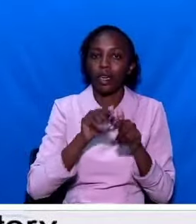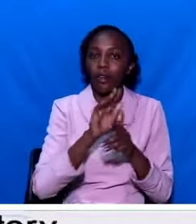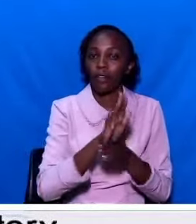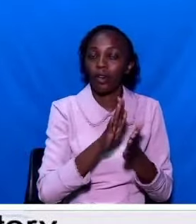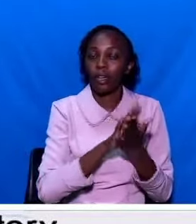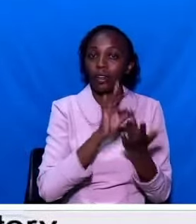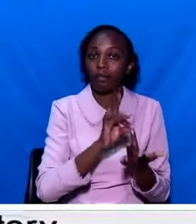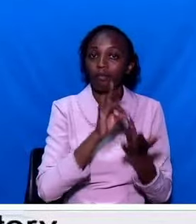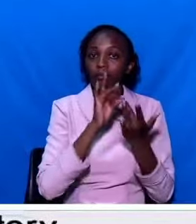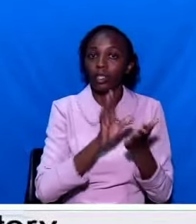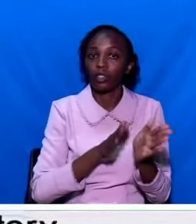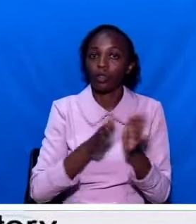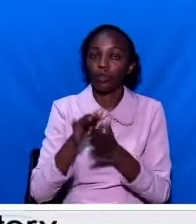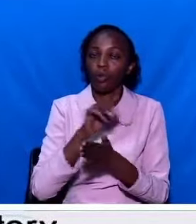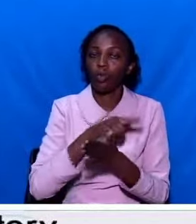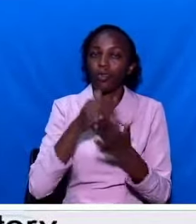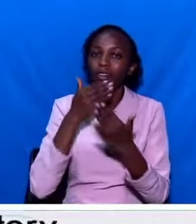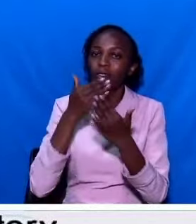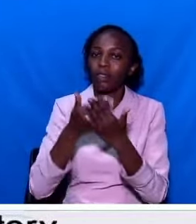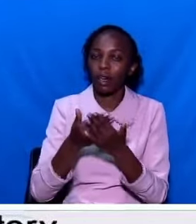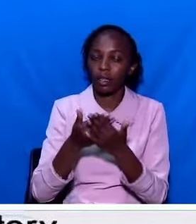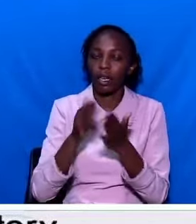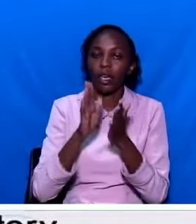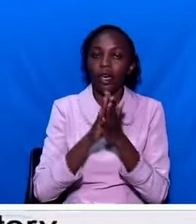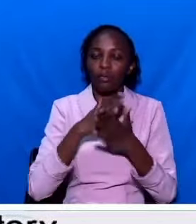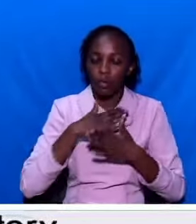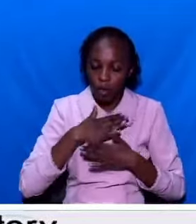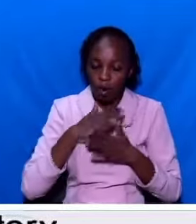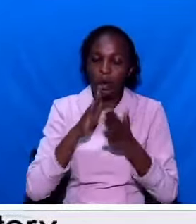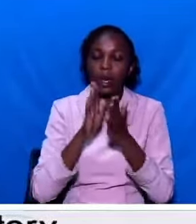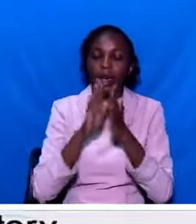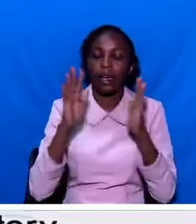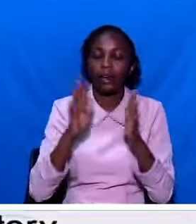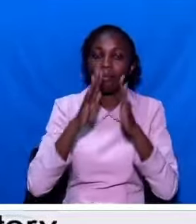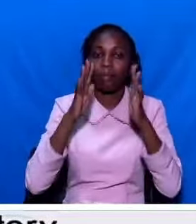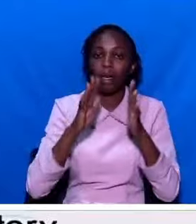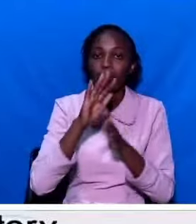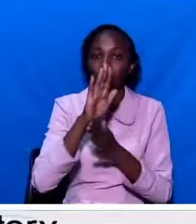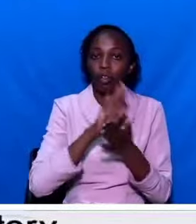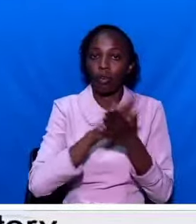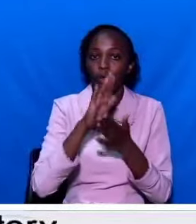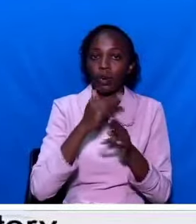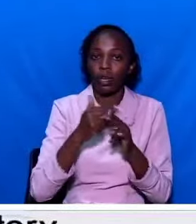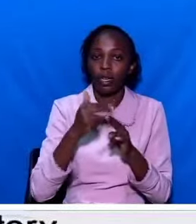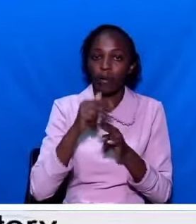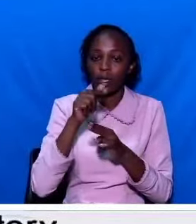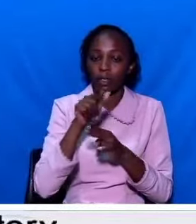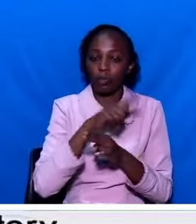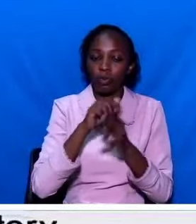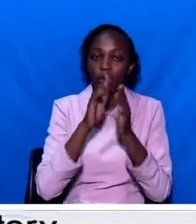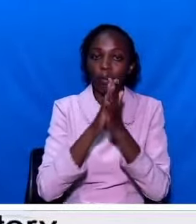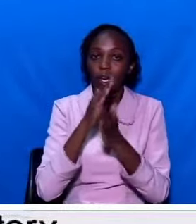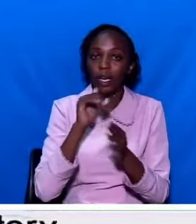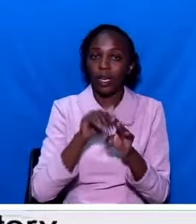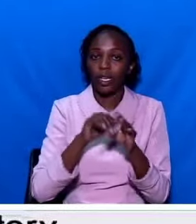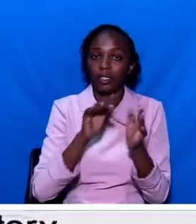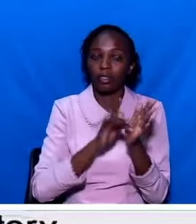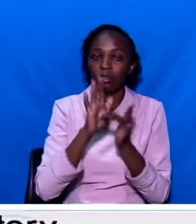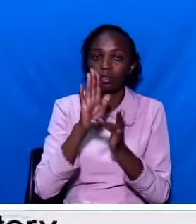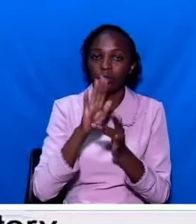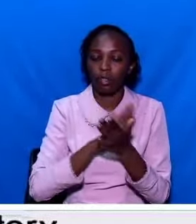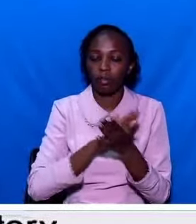special way. We give you thanks, we honor and magnify your name. This we pray in Jesus' precious